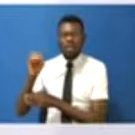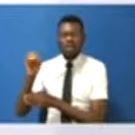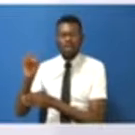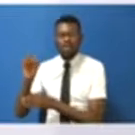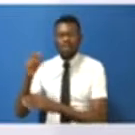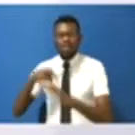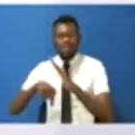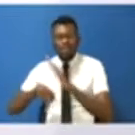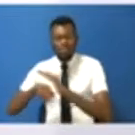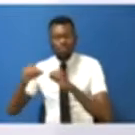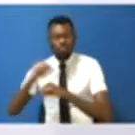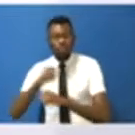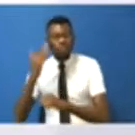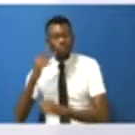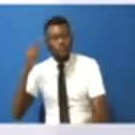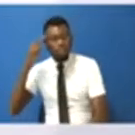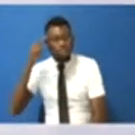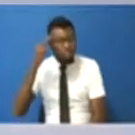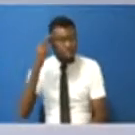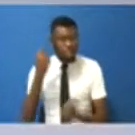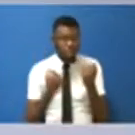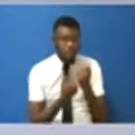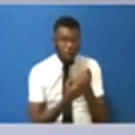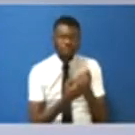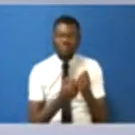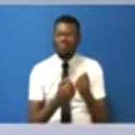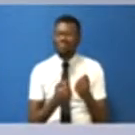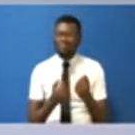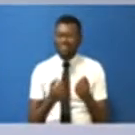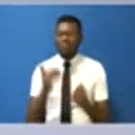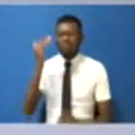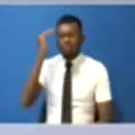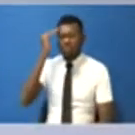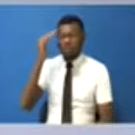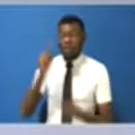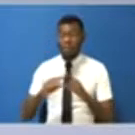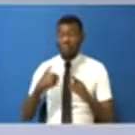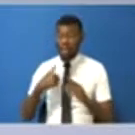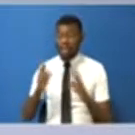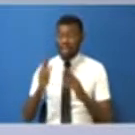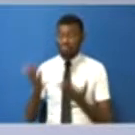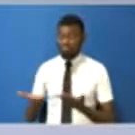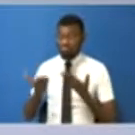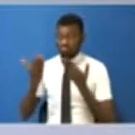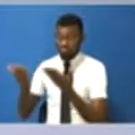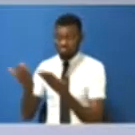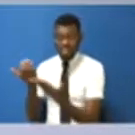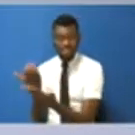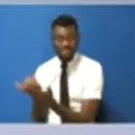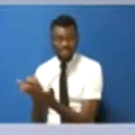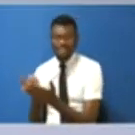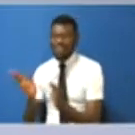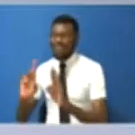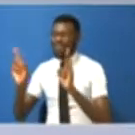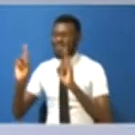candidates we know all of that it is obvious but if you'd like me to table that i'll be glad to build it for the country